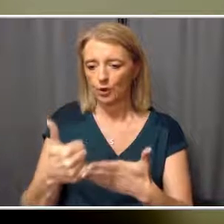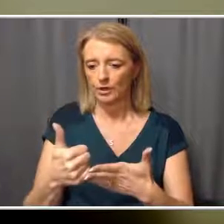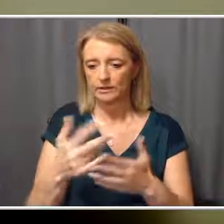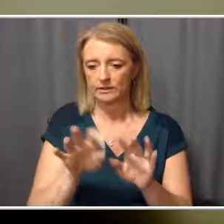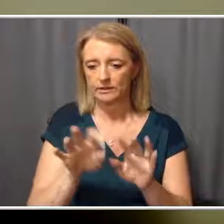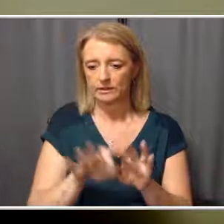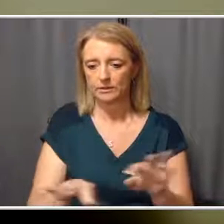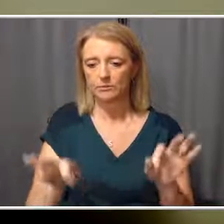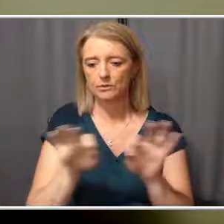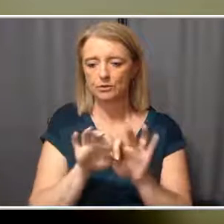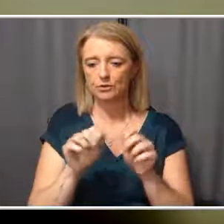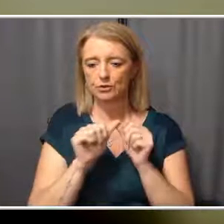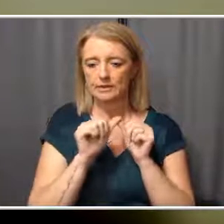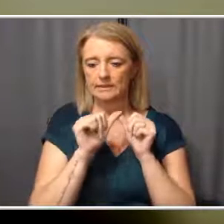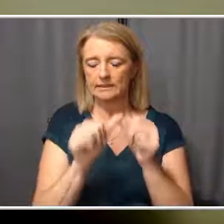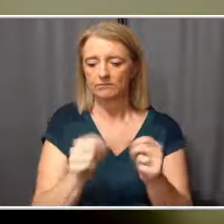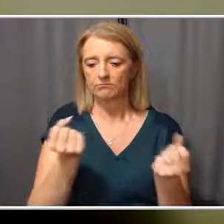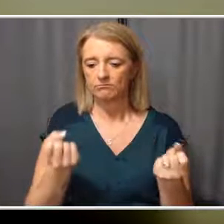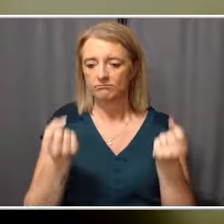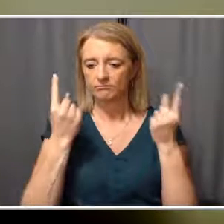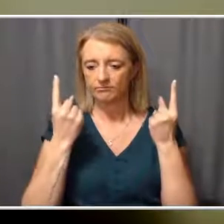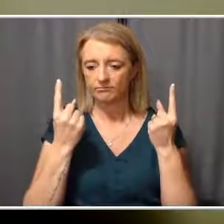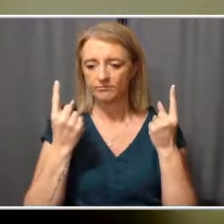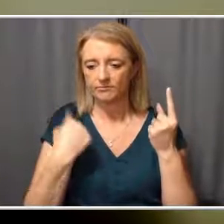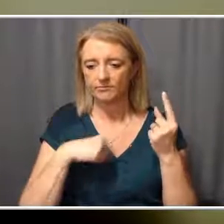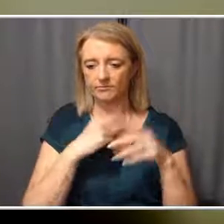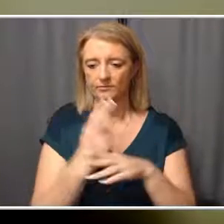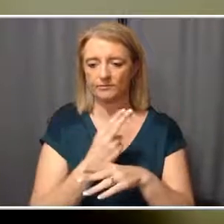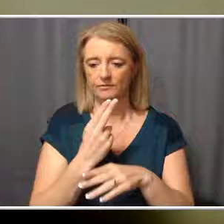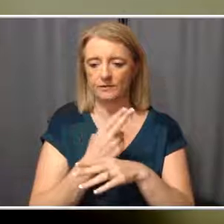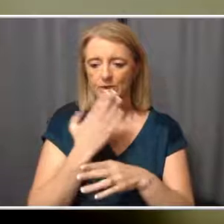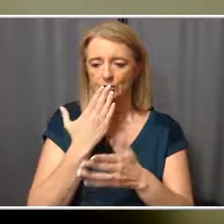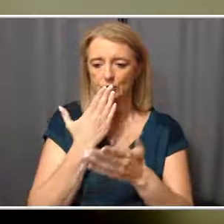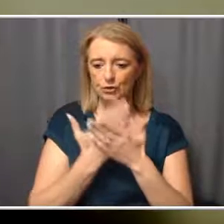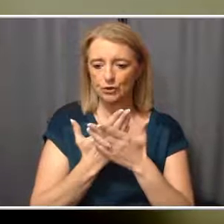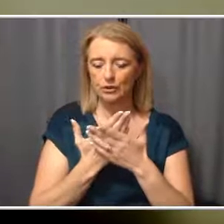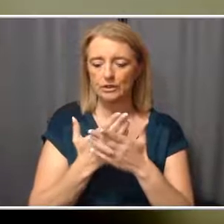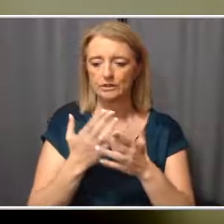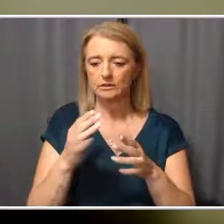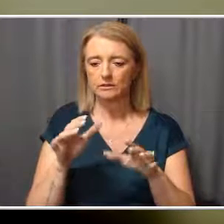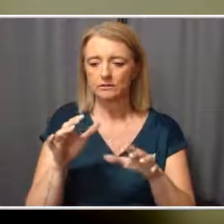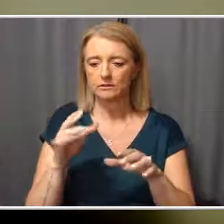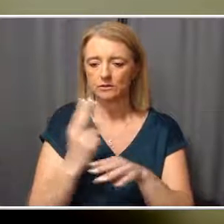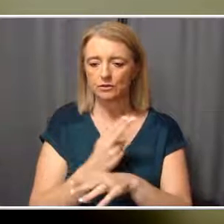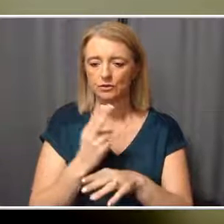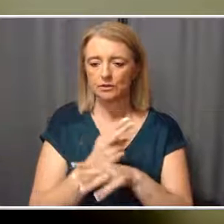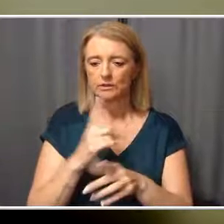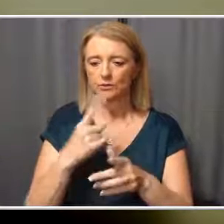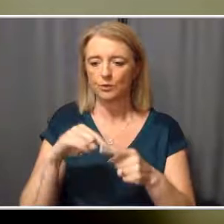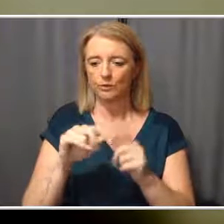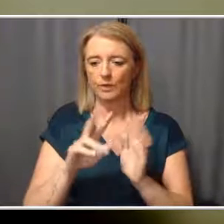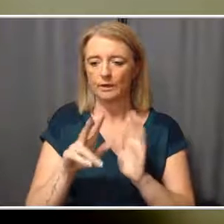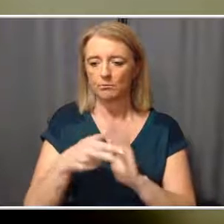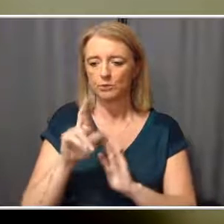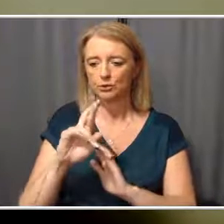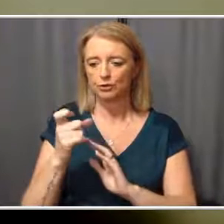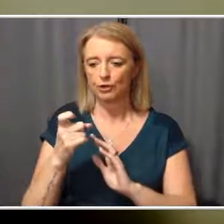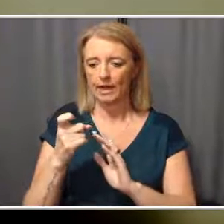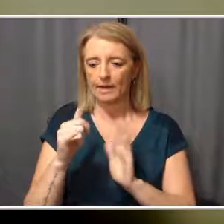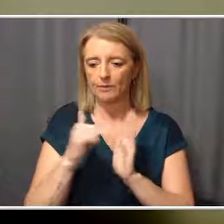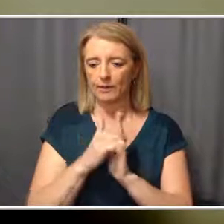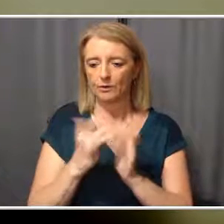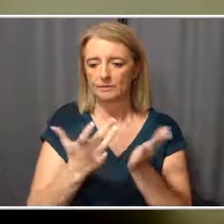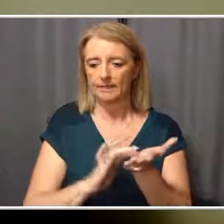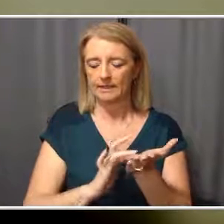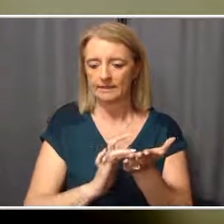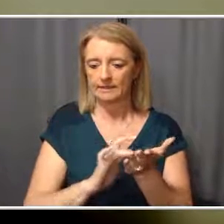resistance rates as well in using antibiotics when they are not necessarily needed. But this study helps understand that, hey, even if you get antibiotics,